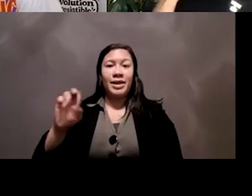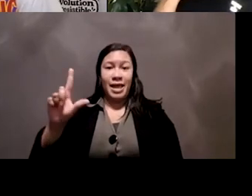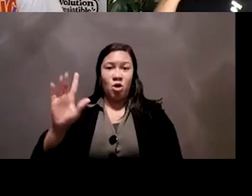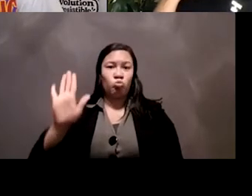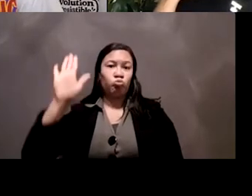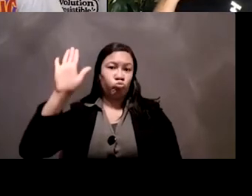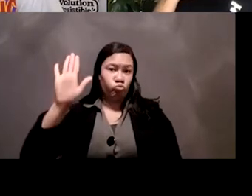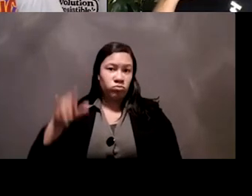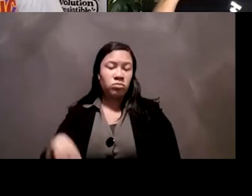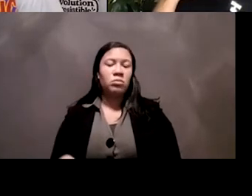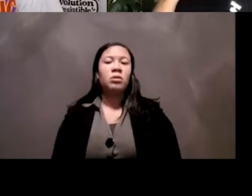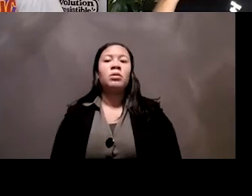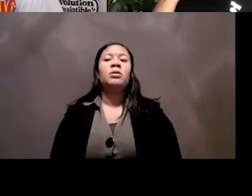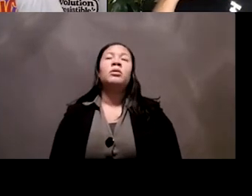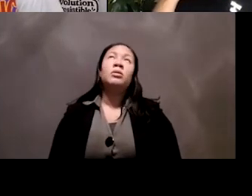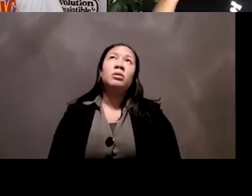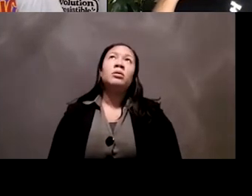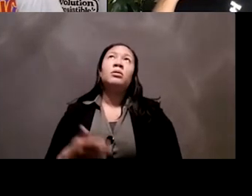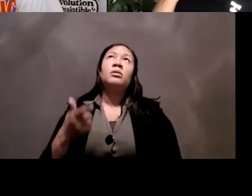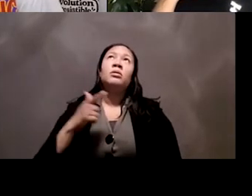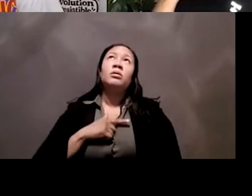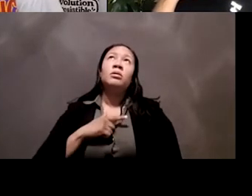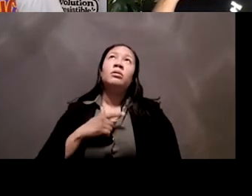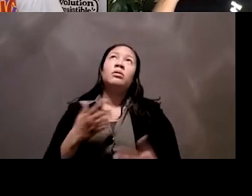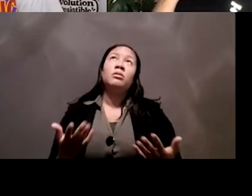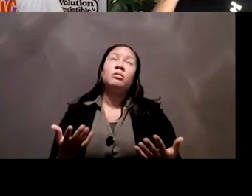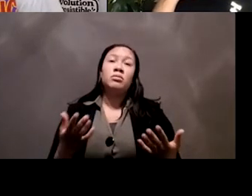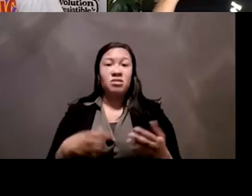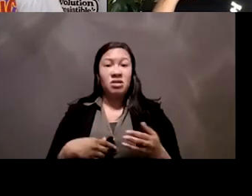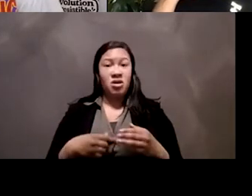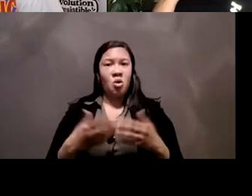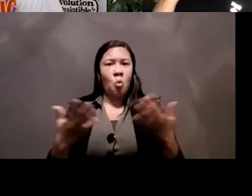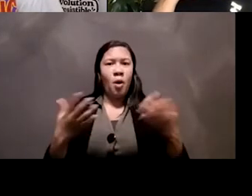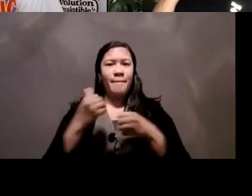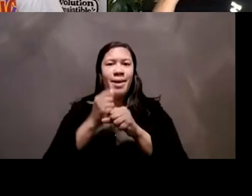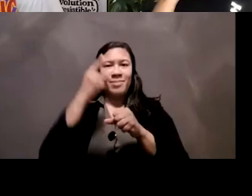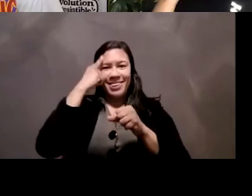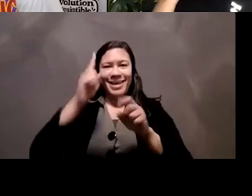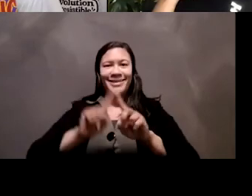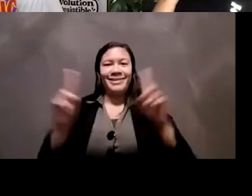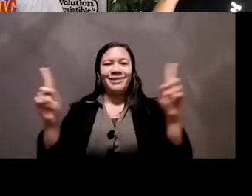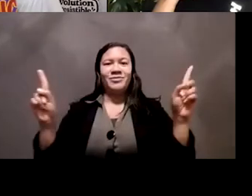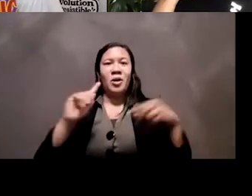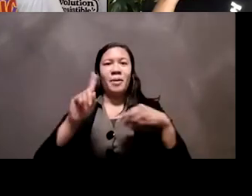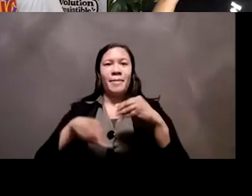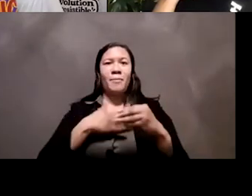That has made me think differently about my work.